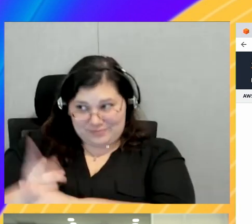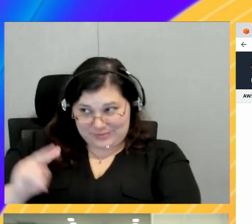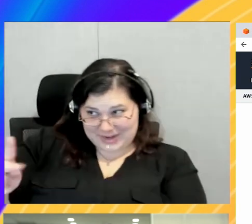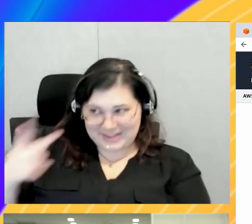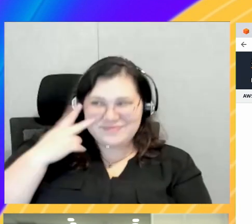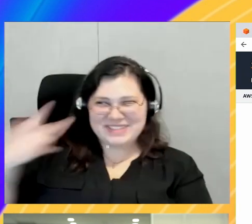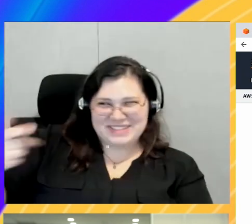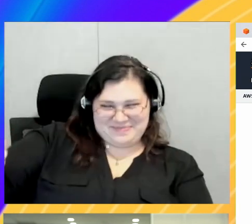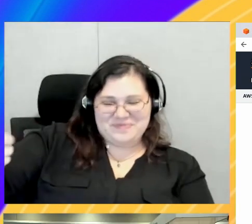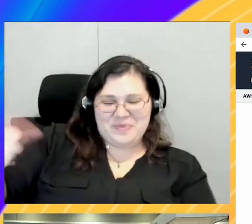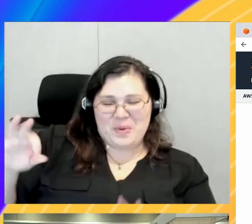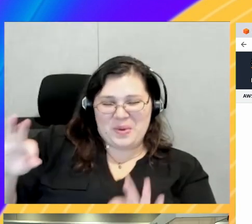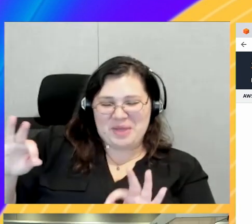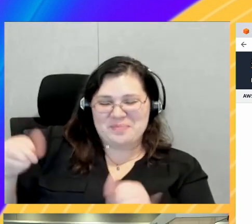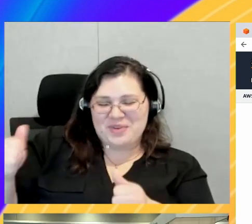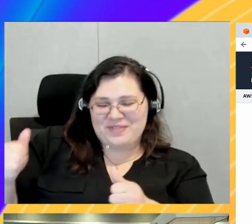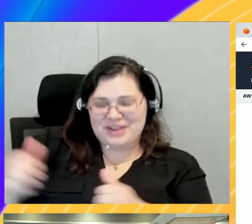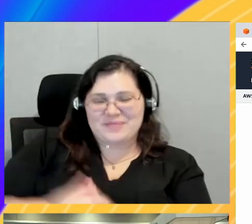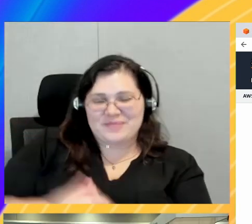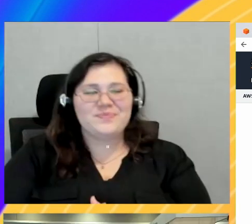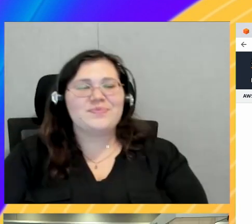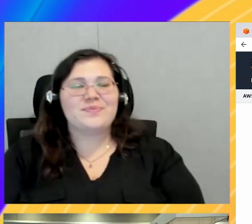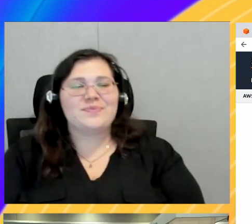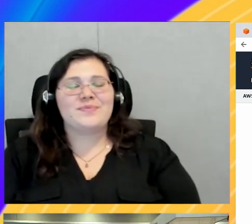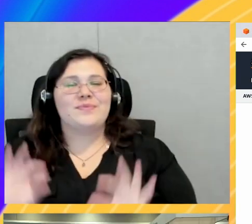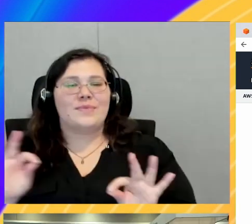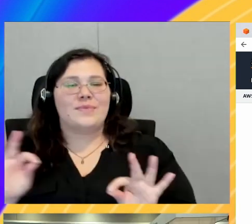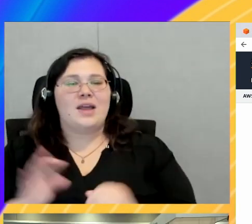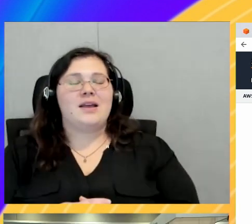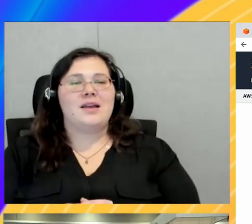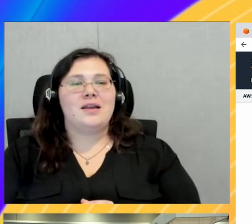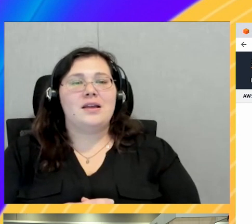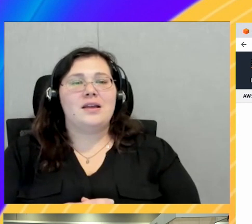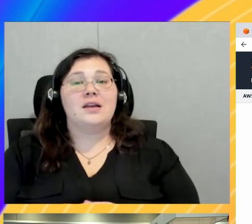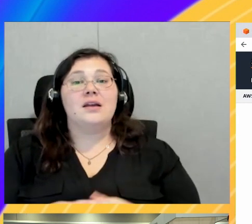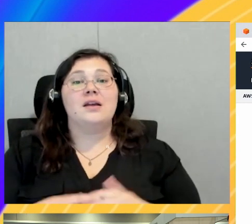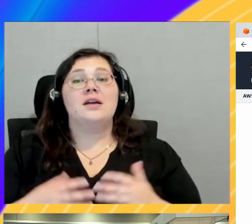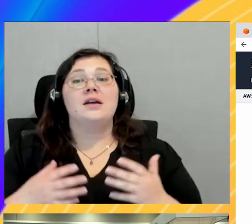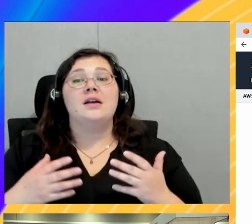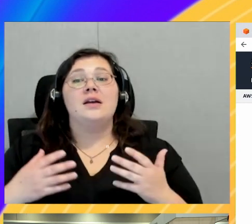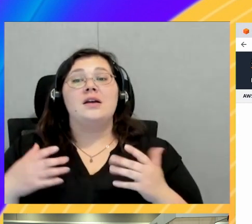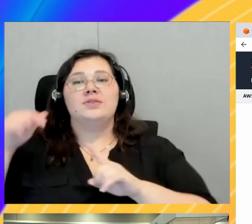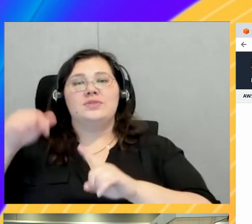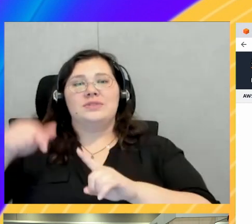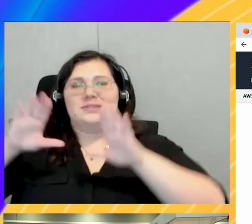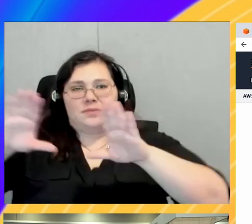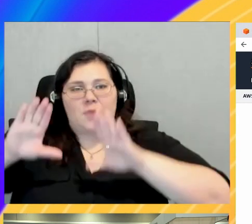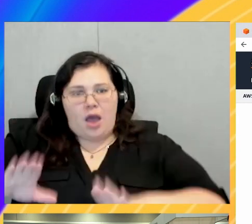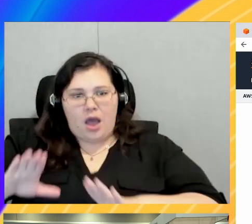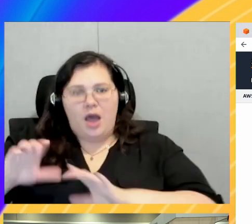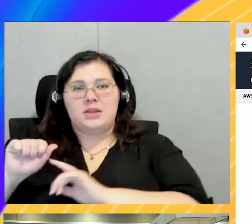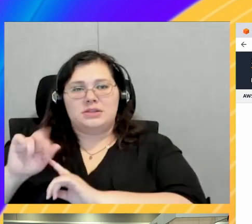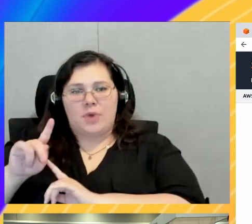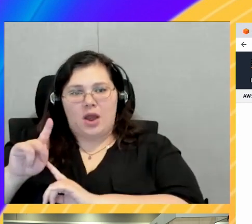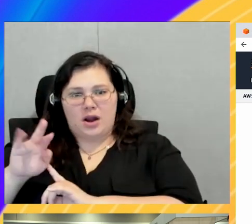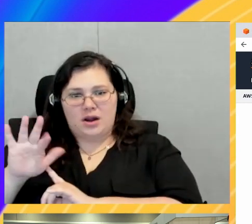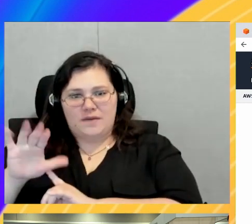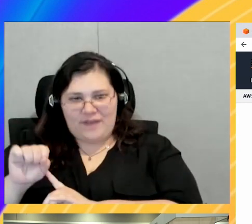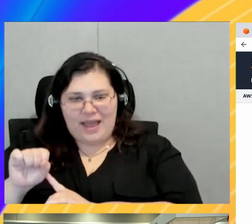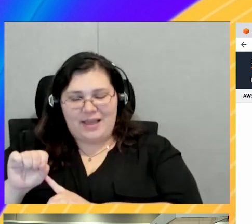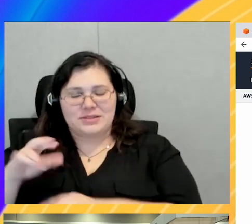I'm watching it right now, too. Perfect. Oh, there we go. And so these are some awesome artifacts to reference when it comes